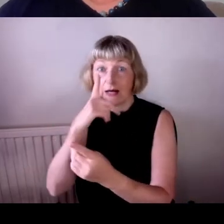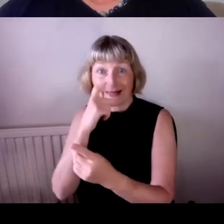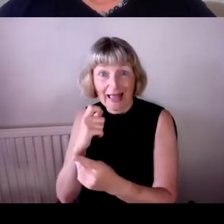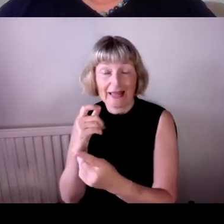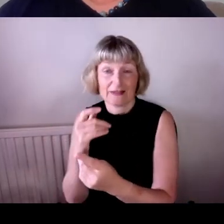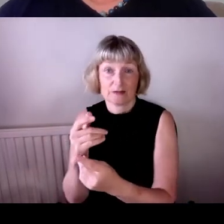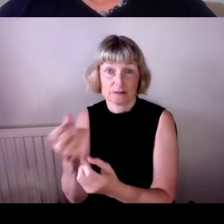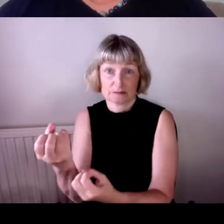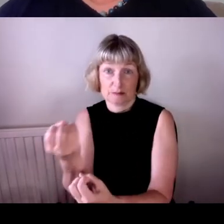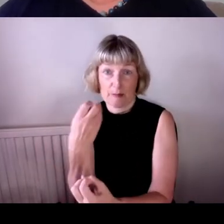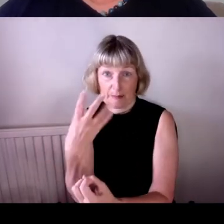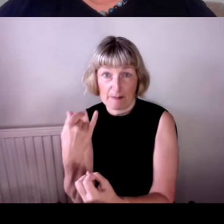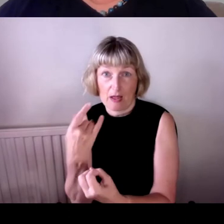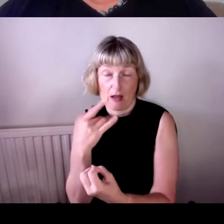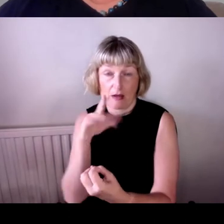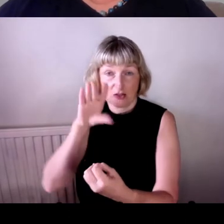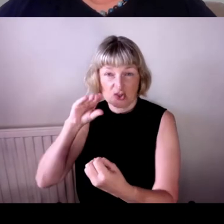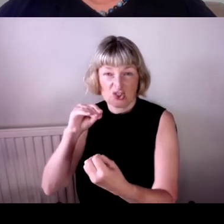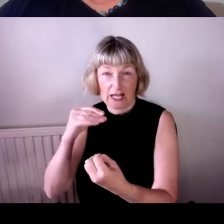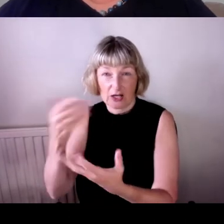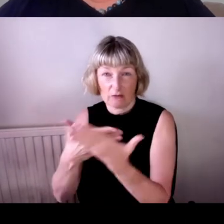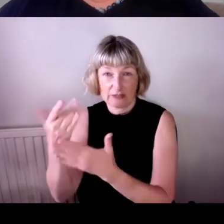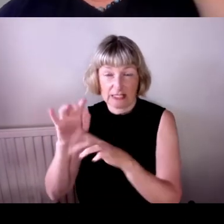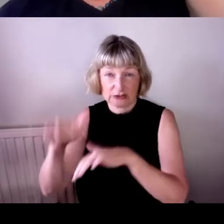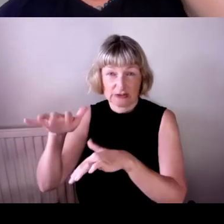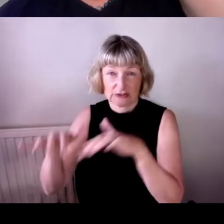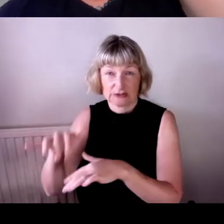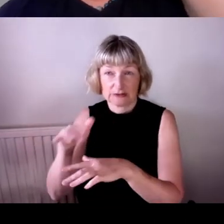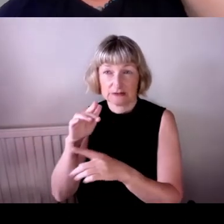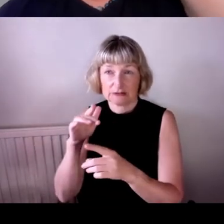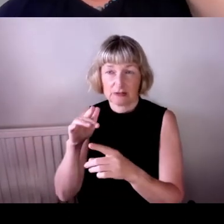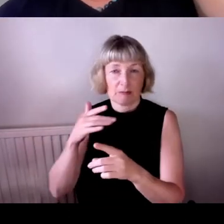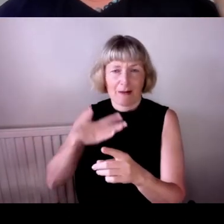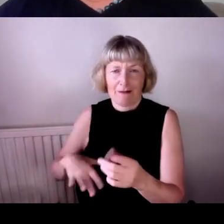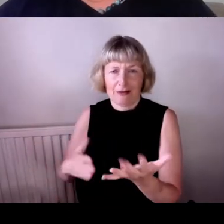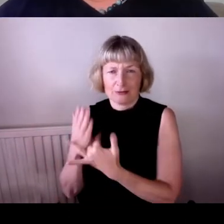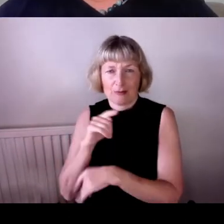It would do it. And that's, I would especially wouldn't want that to interrupt the session at all. So,